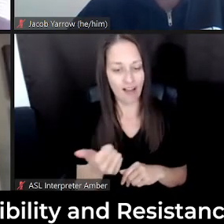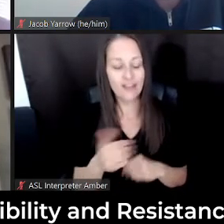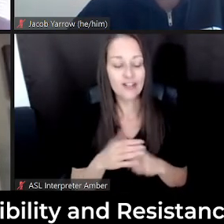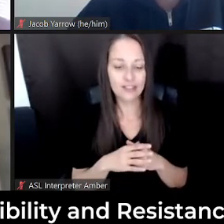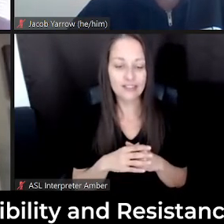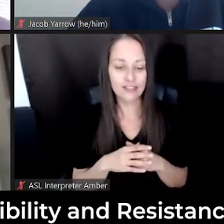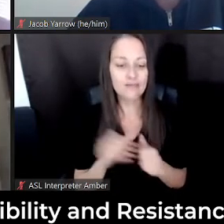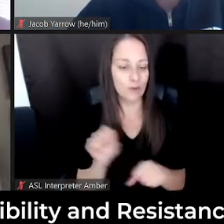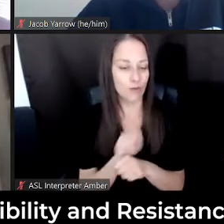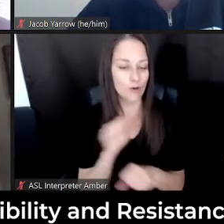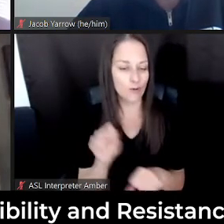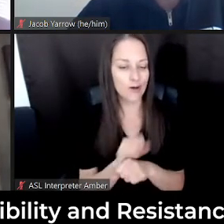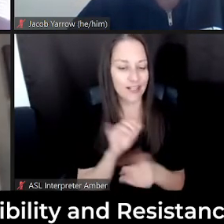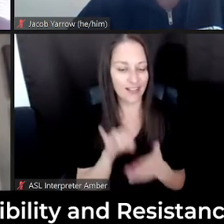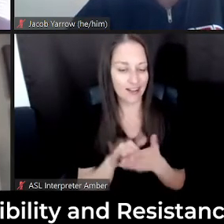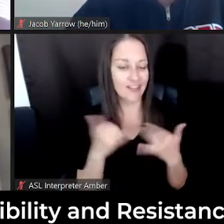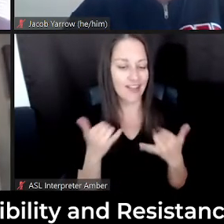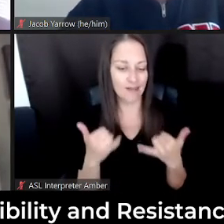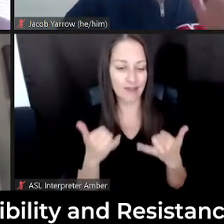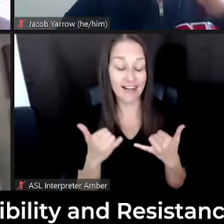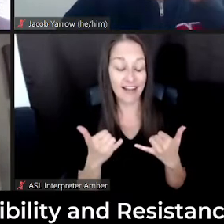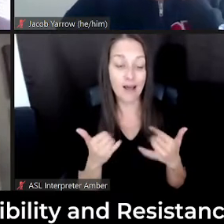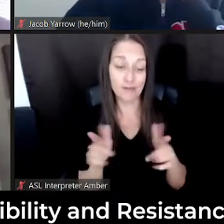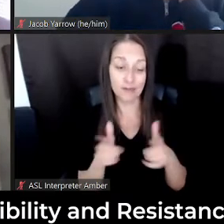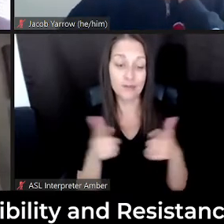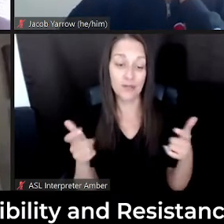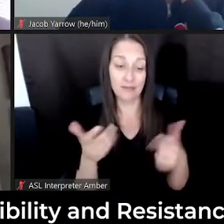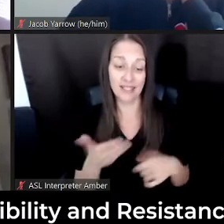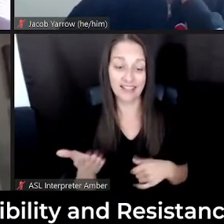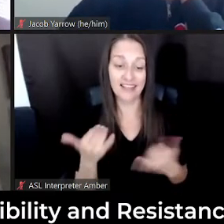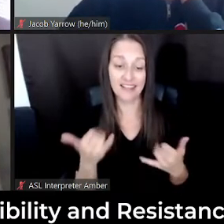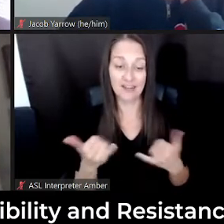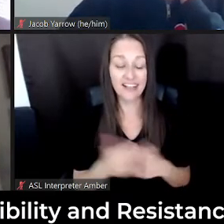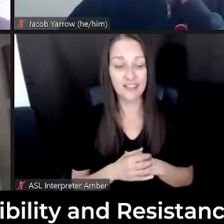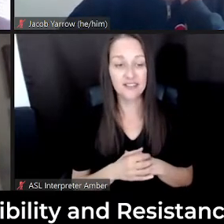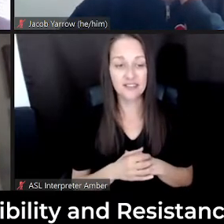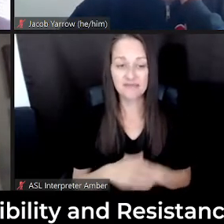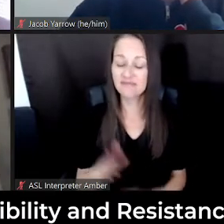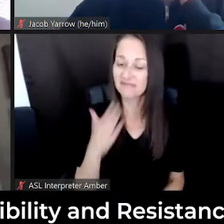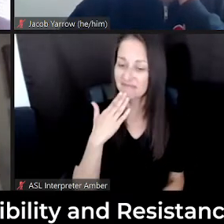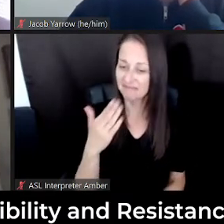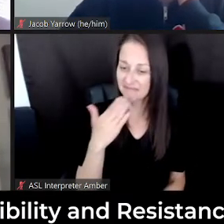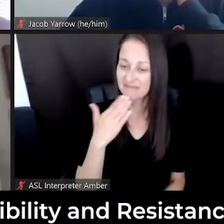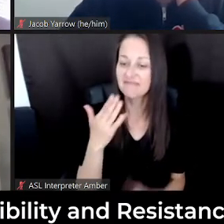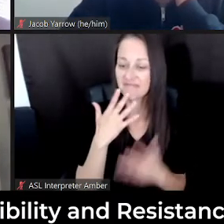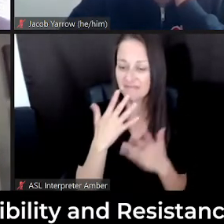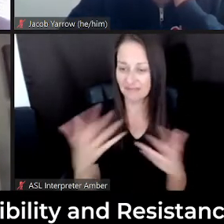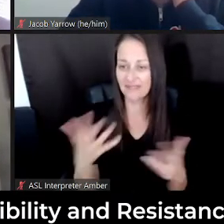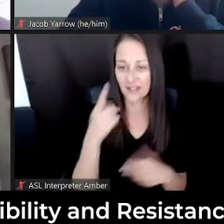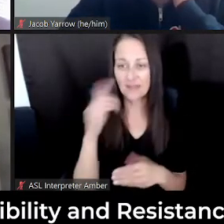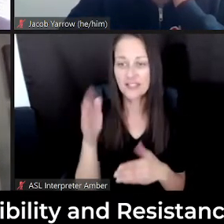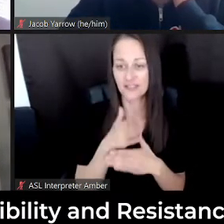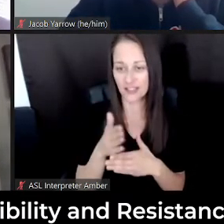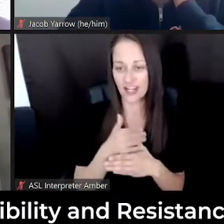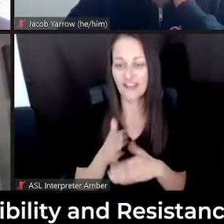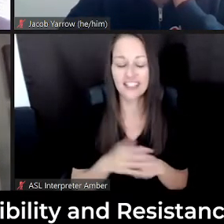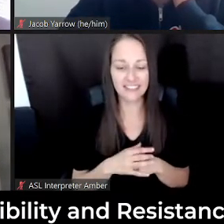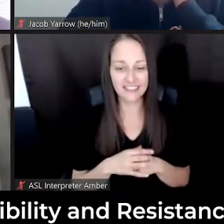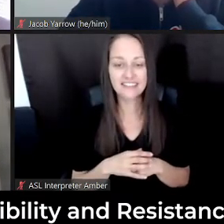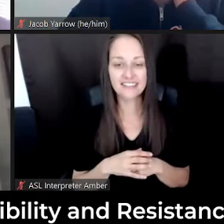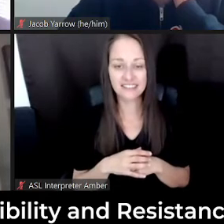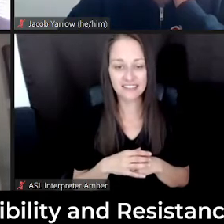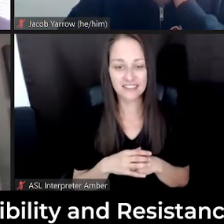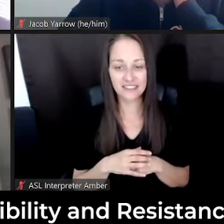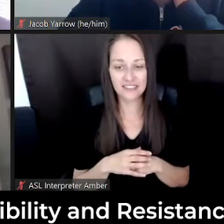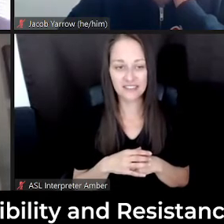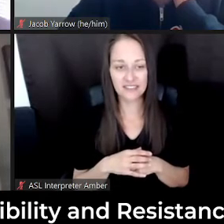those kind of things. So that's the big deal for us. Thank you very much for sharing that. And I'm just going to